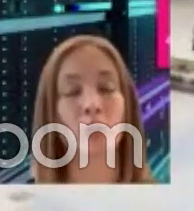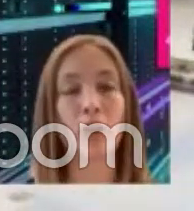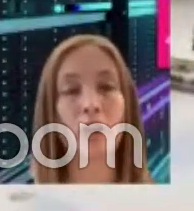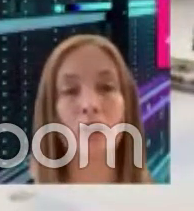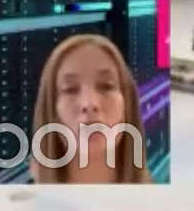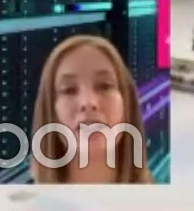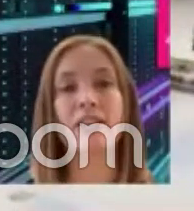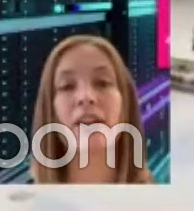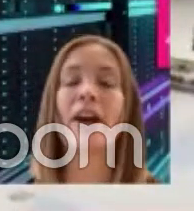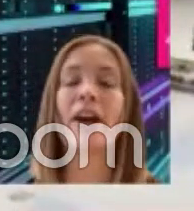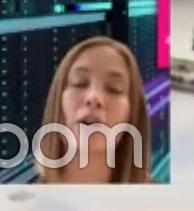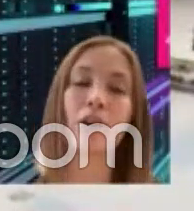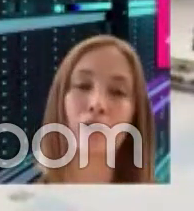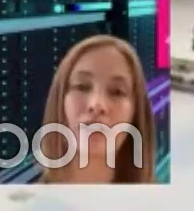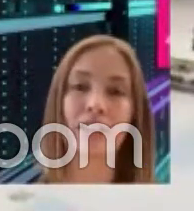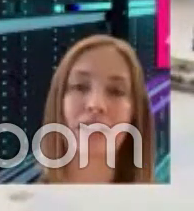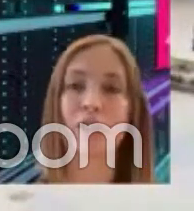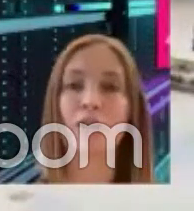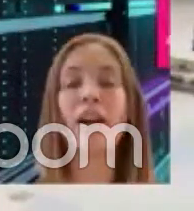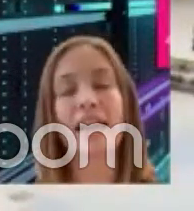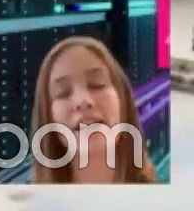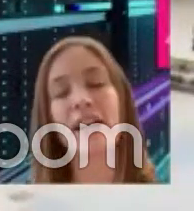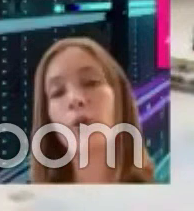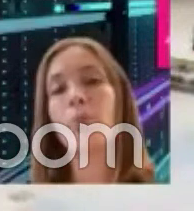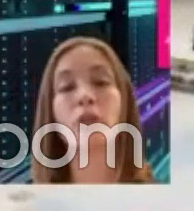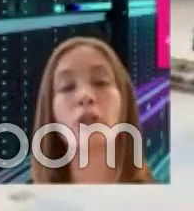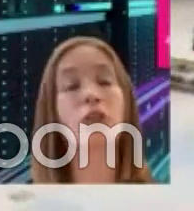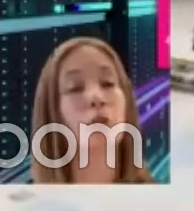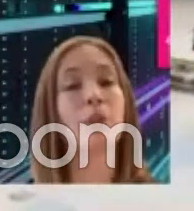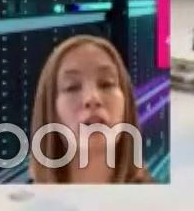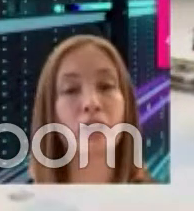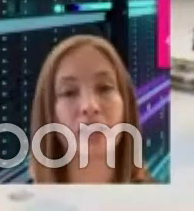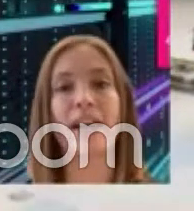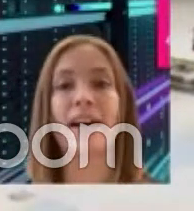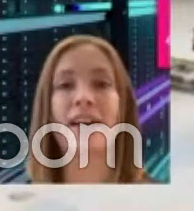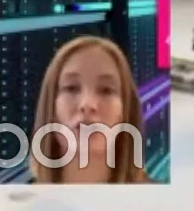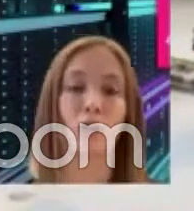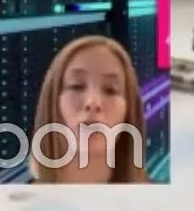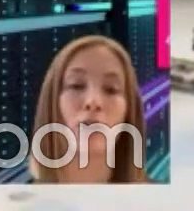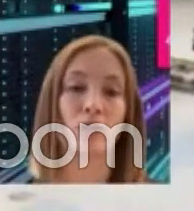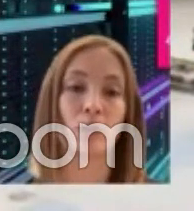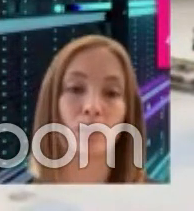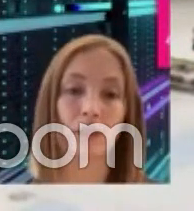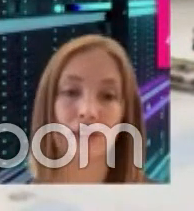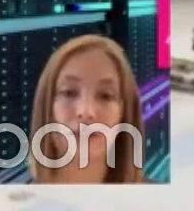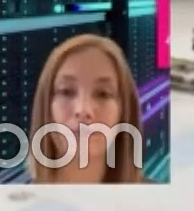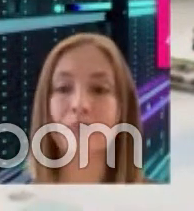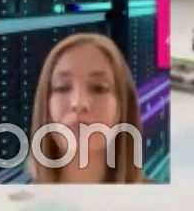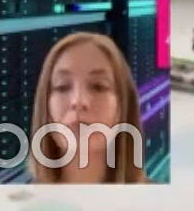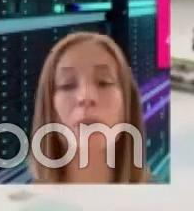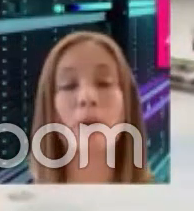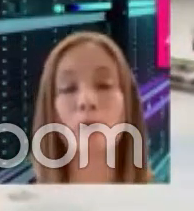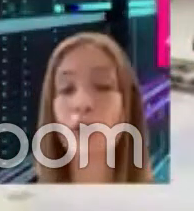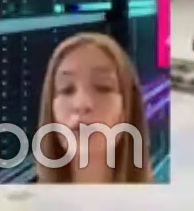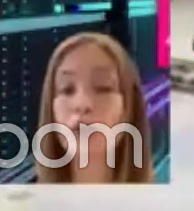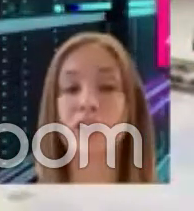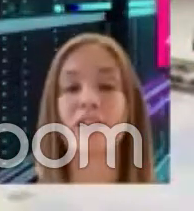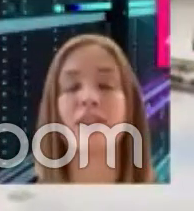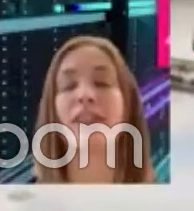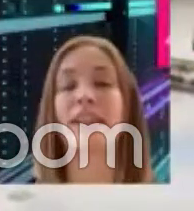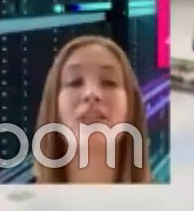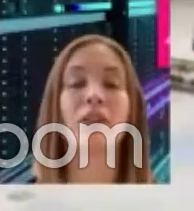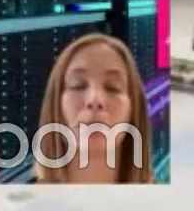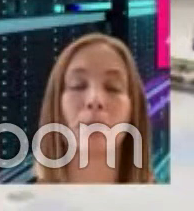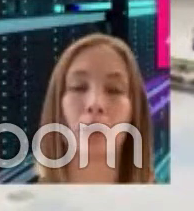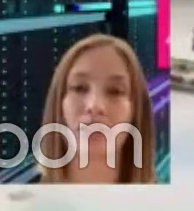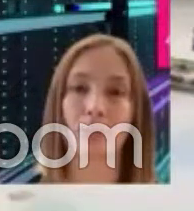drawings of each block you need how they fit together and how the model should be looking as it evolves as you build it but the Real